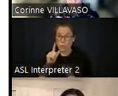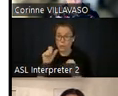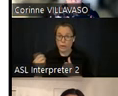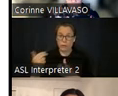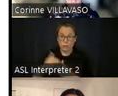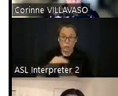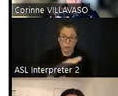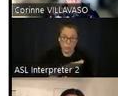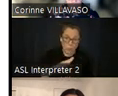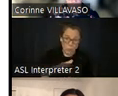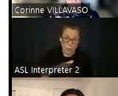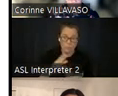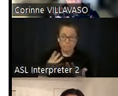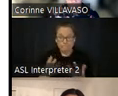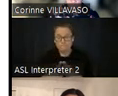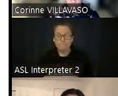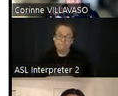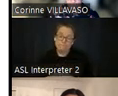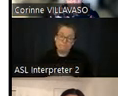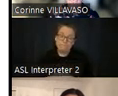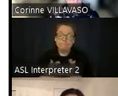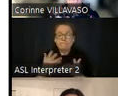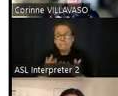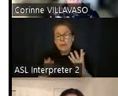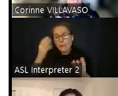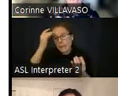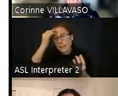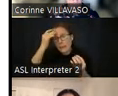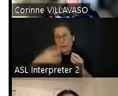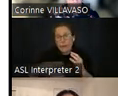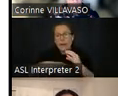something to maybe consider having a restriction.